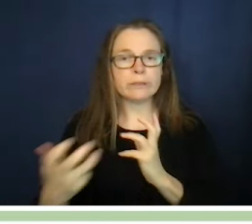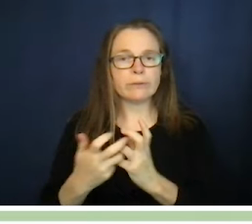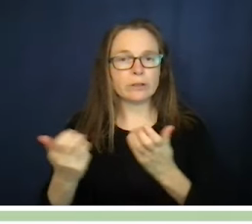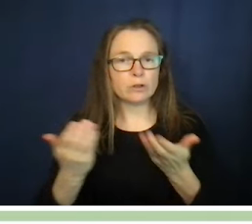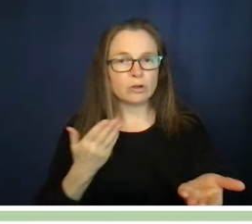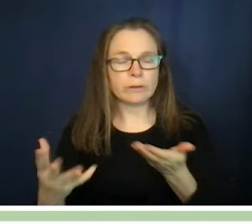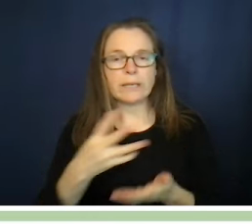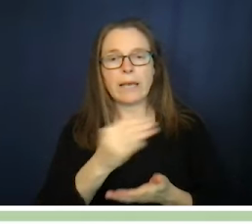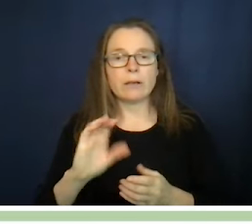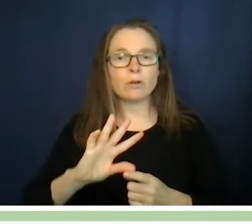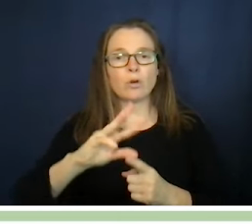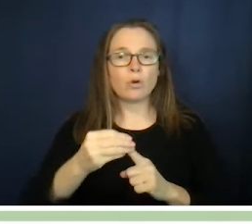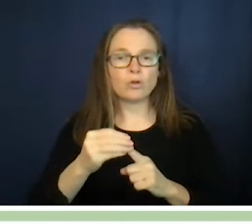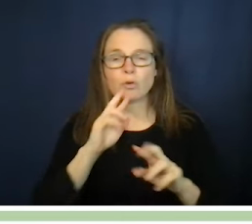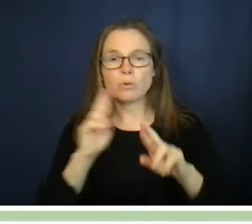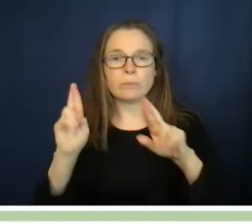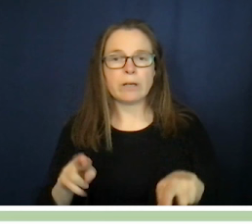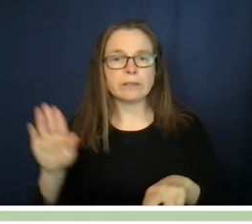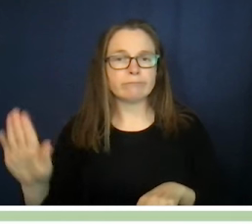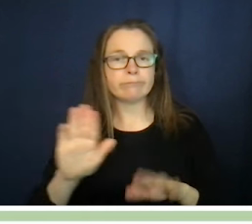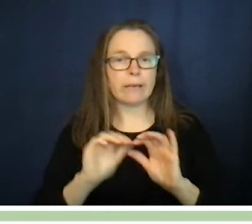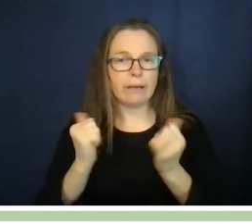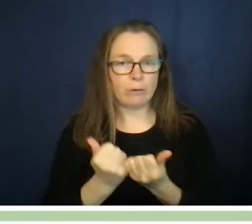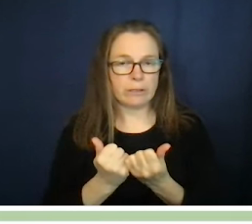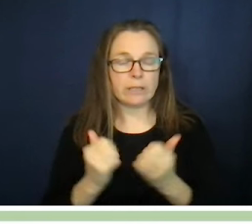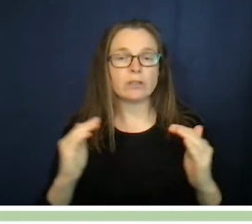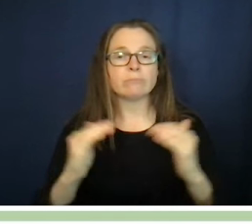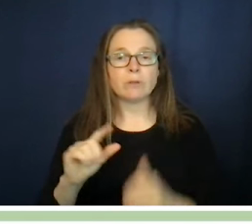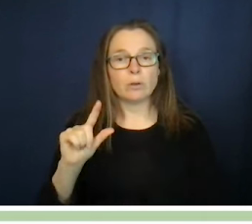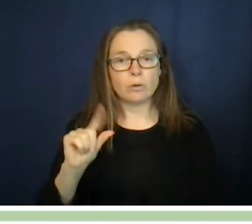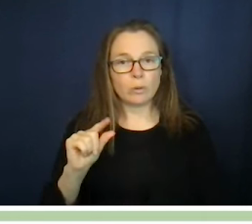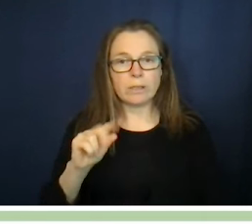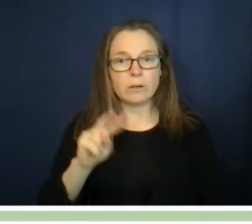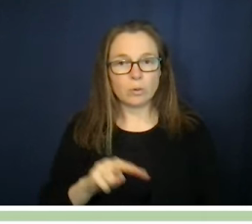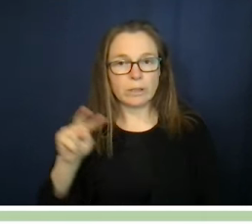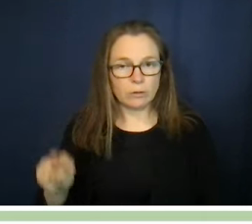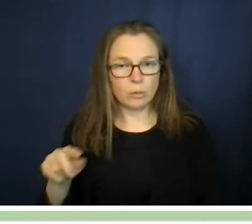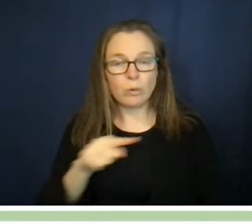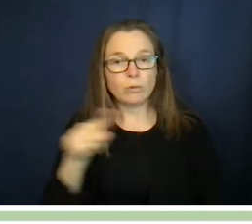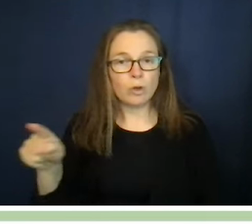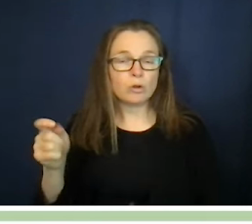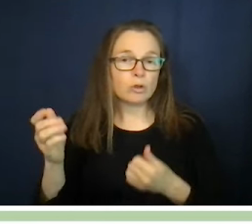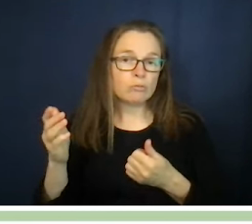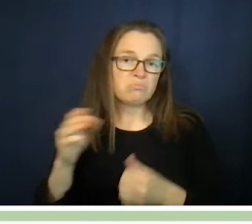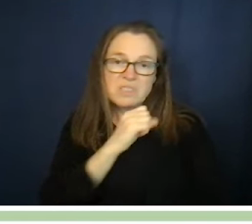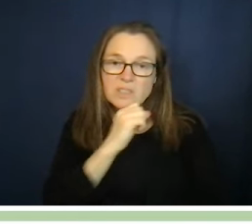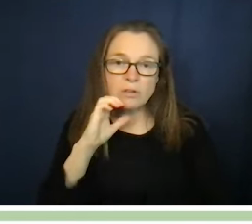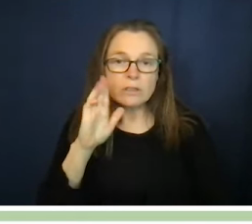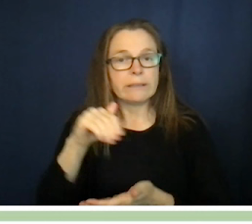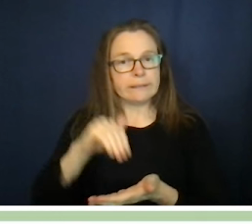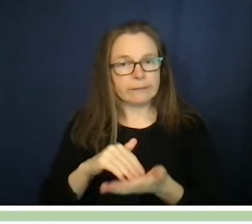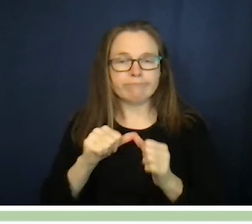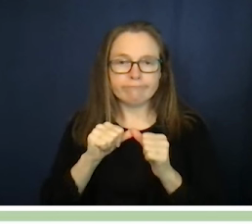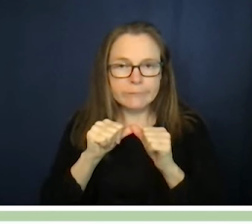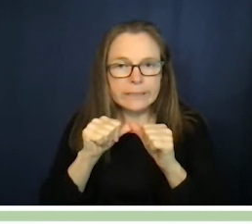culturally responsive organizations. In 2022, our district senior centers continue to serve as